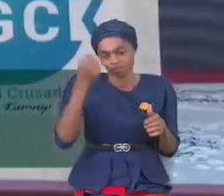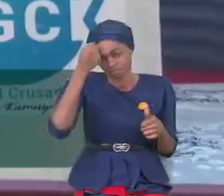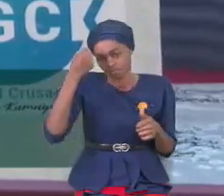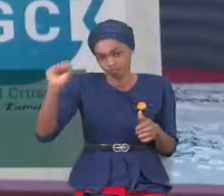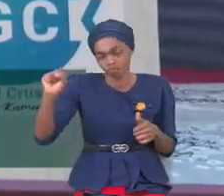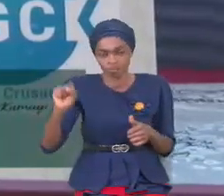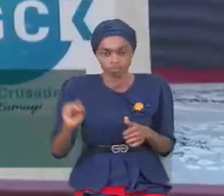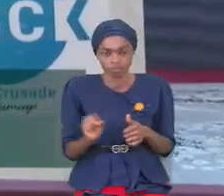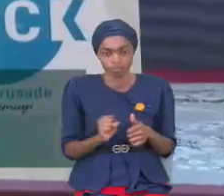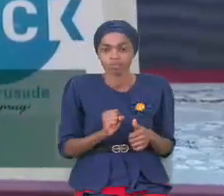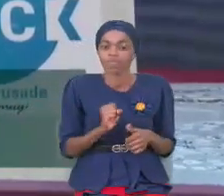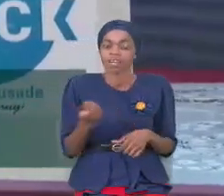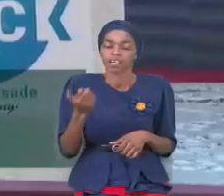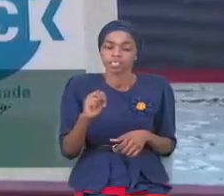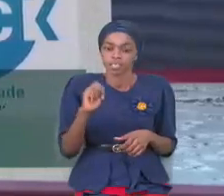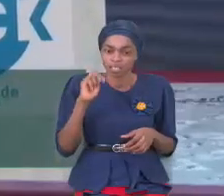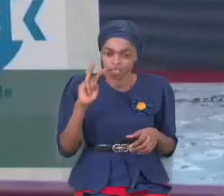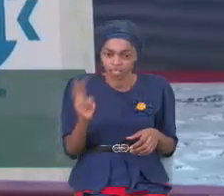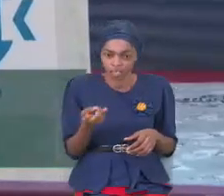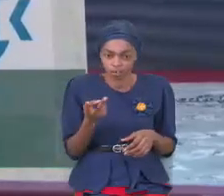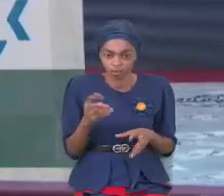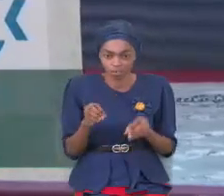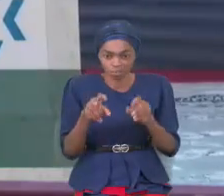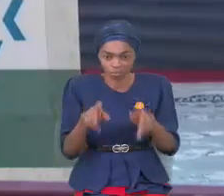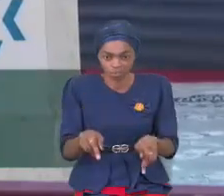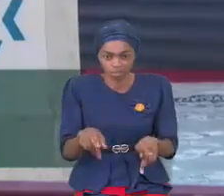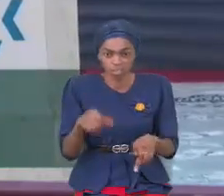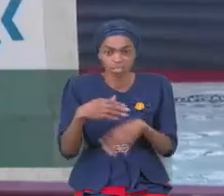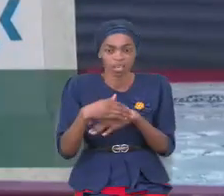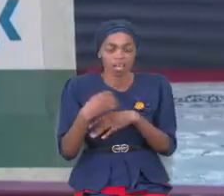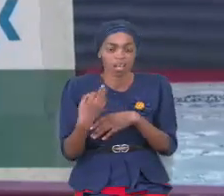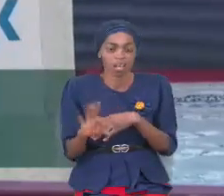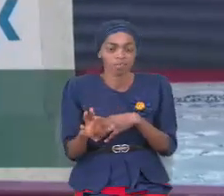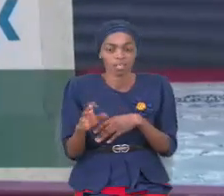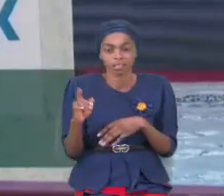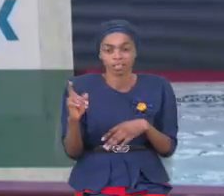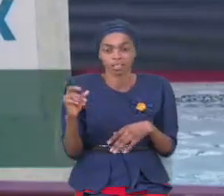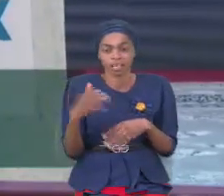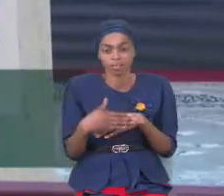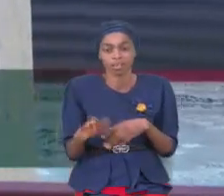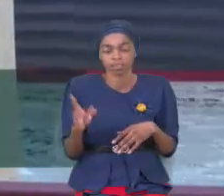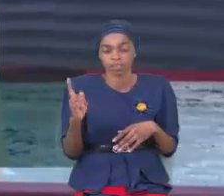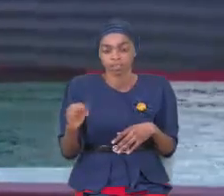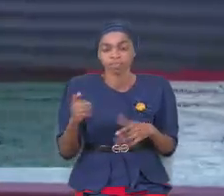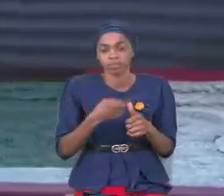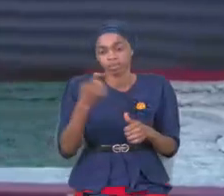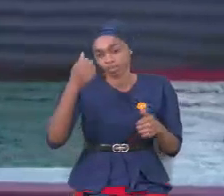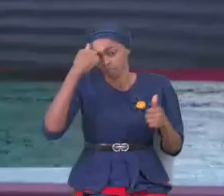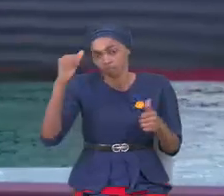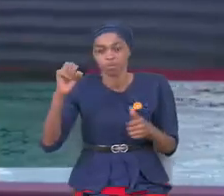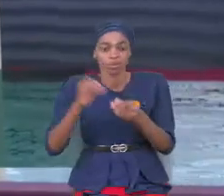disobedience. Number two, the solemn charge for fervent dedication. Number three,